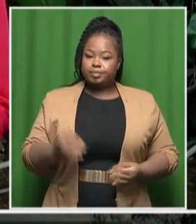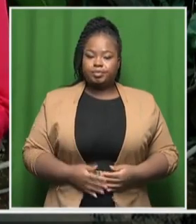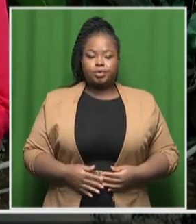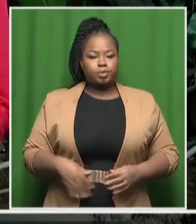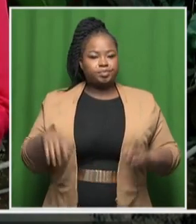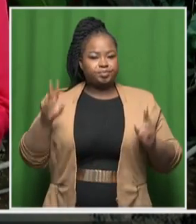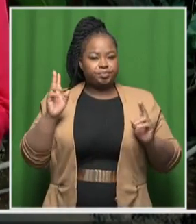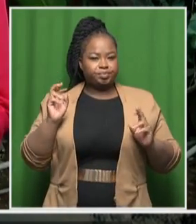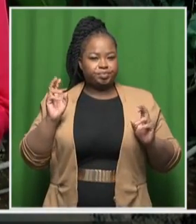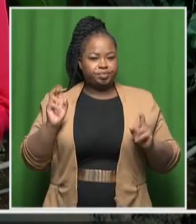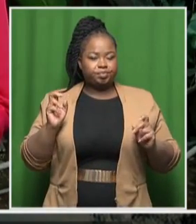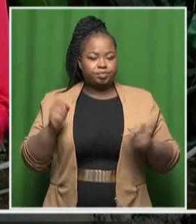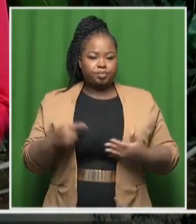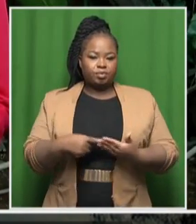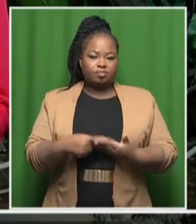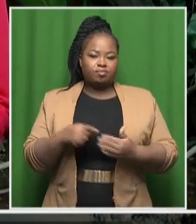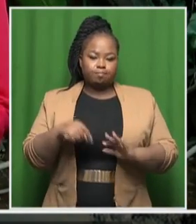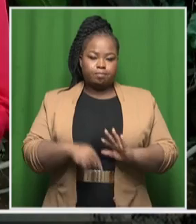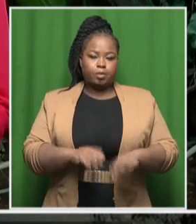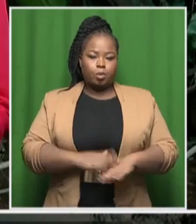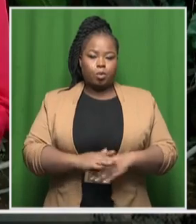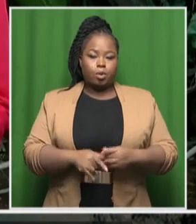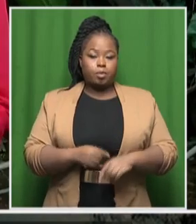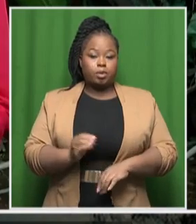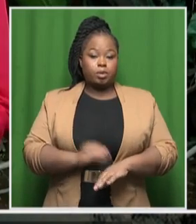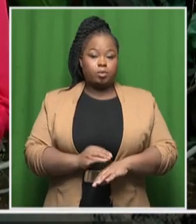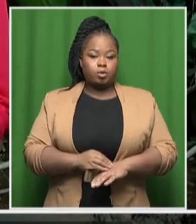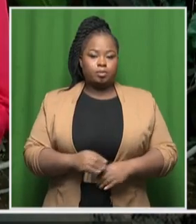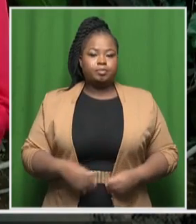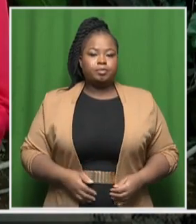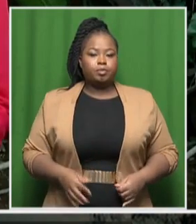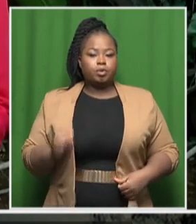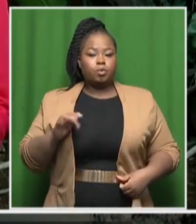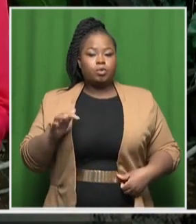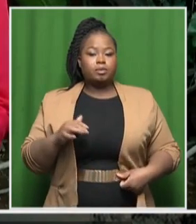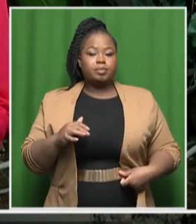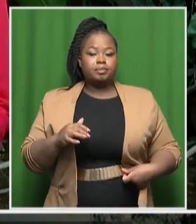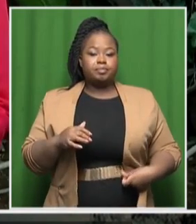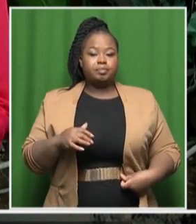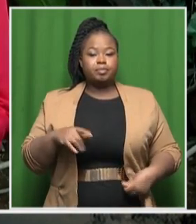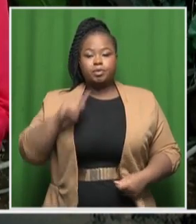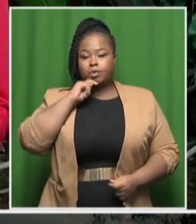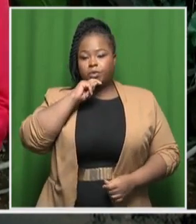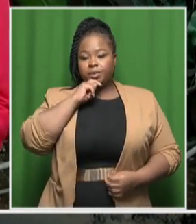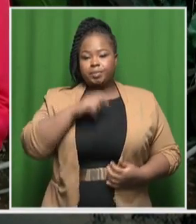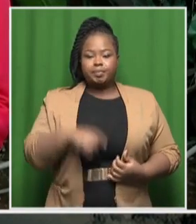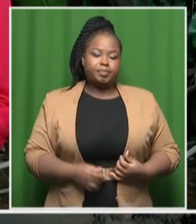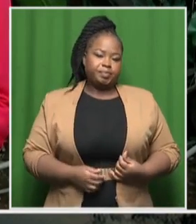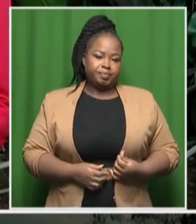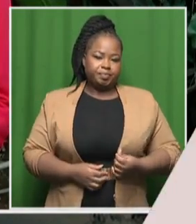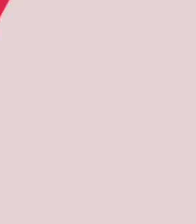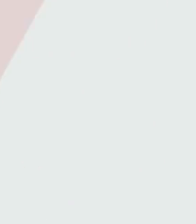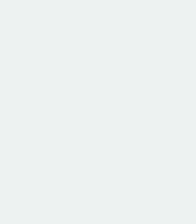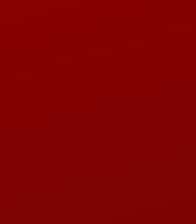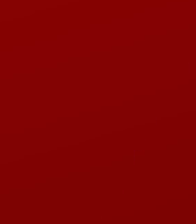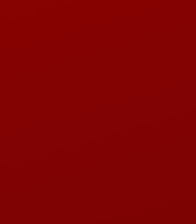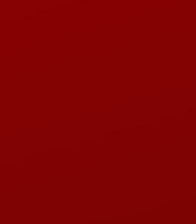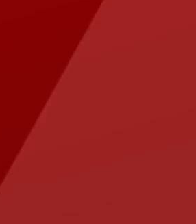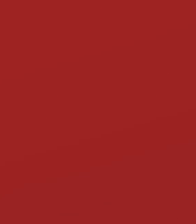subjects that she'll be addressing with regard to the problem of water. Lerato, a very good morning to you.